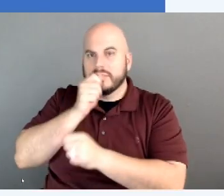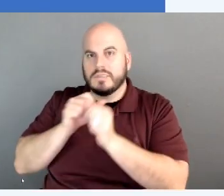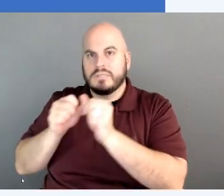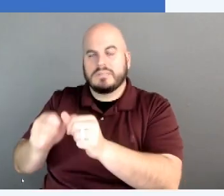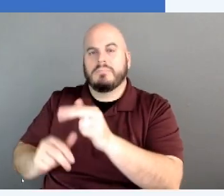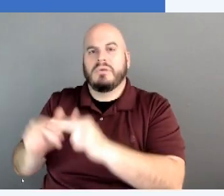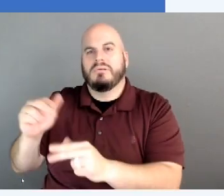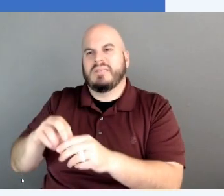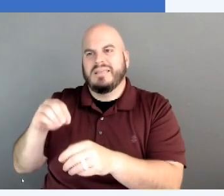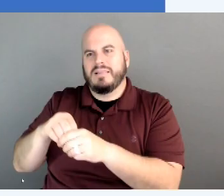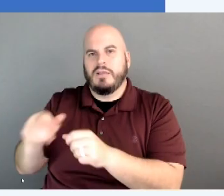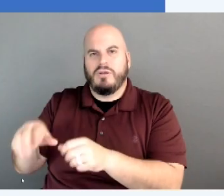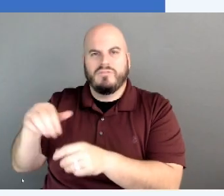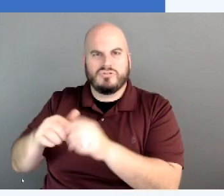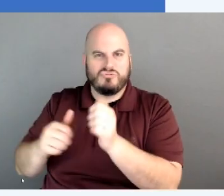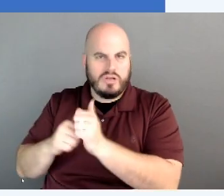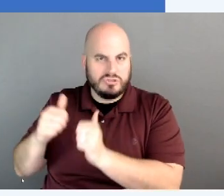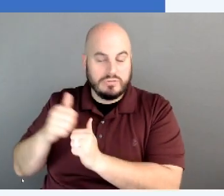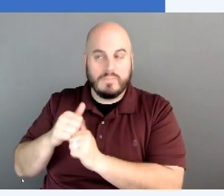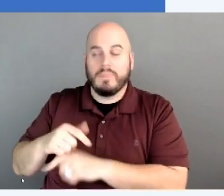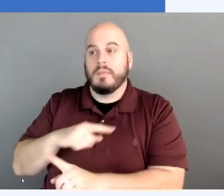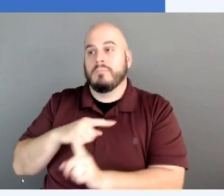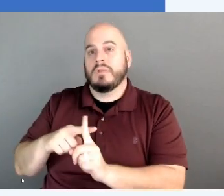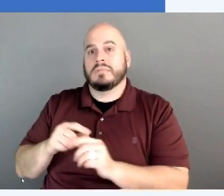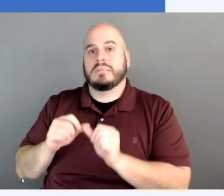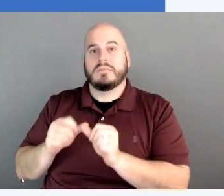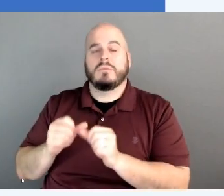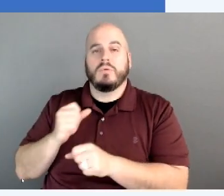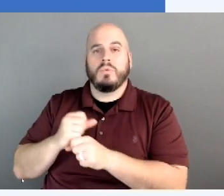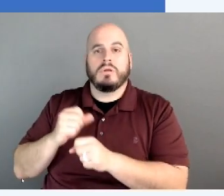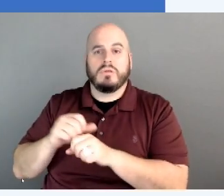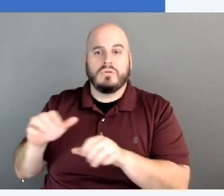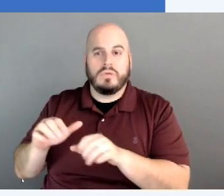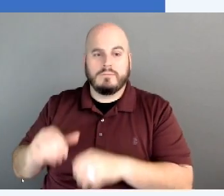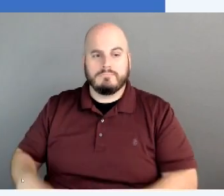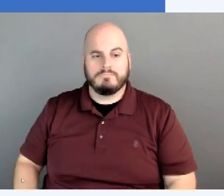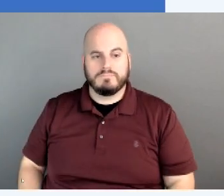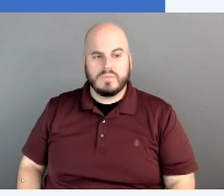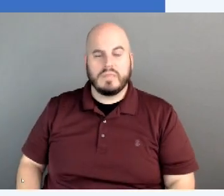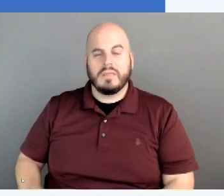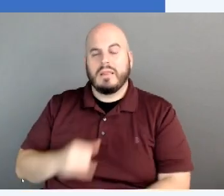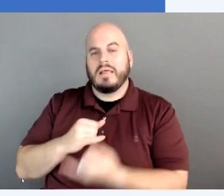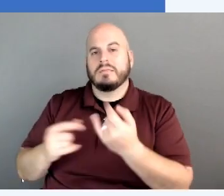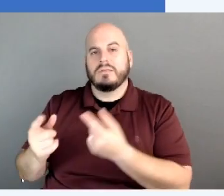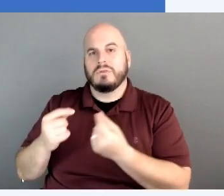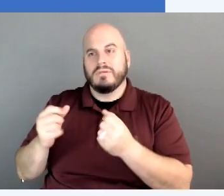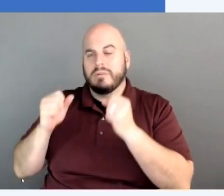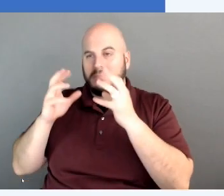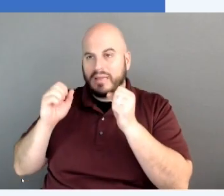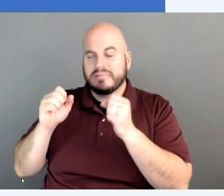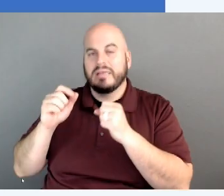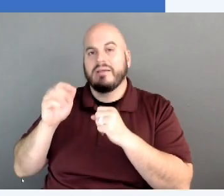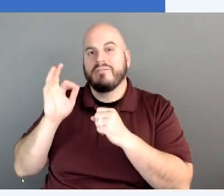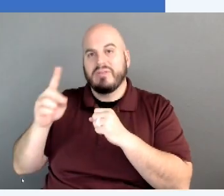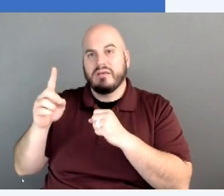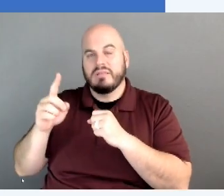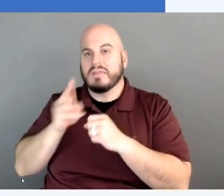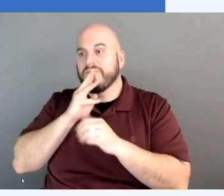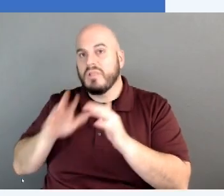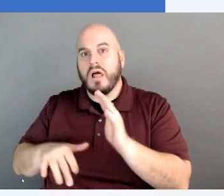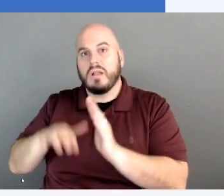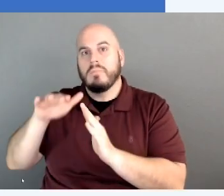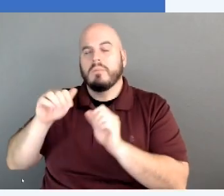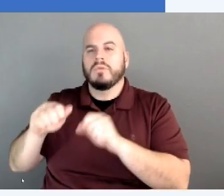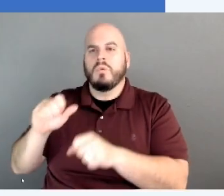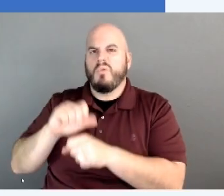able to continue the work that they're doing. And then the last thing that they'll do is they have this amazing field that gets flooded, so they'll be able to work on that field